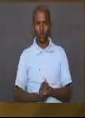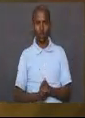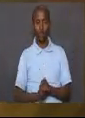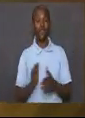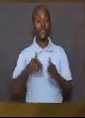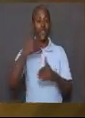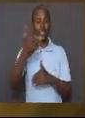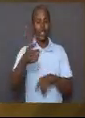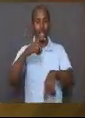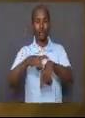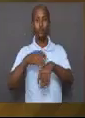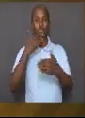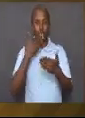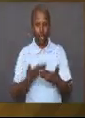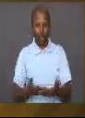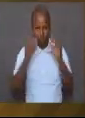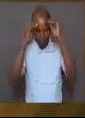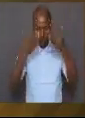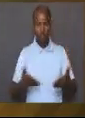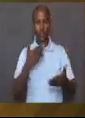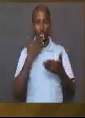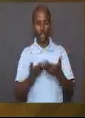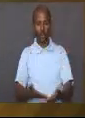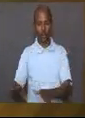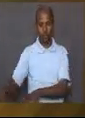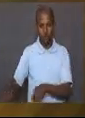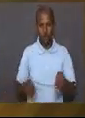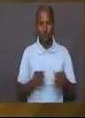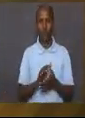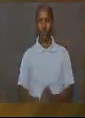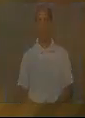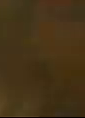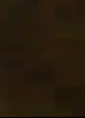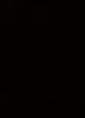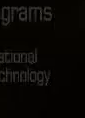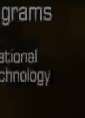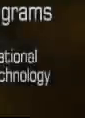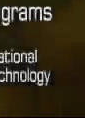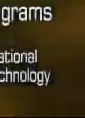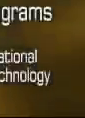equations. Until next time, thank you, teacher. Thank you, students.